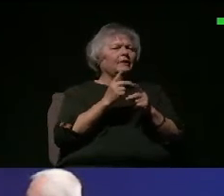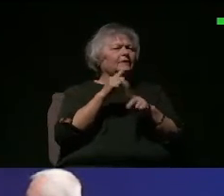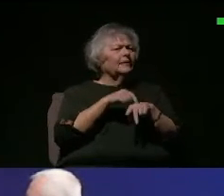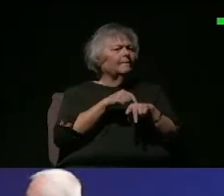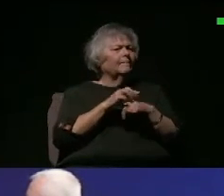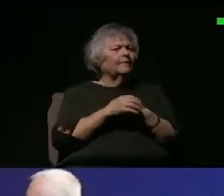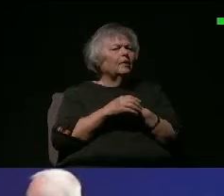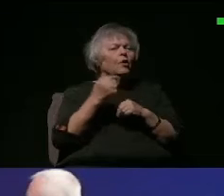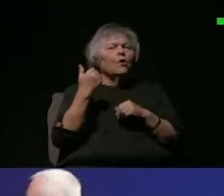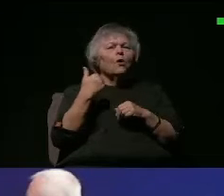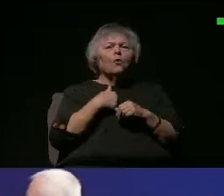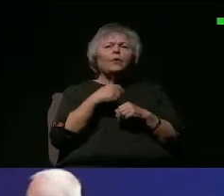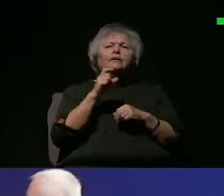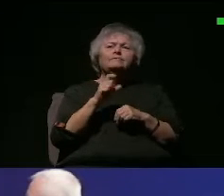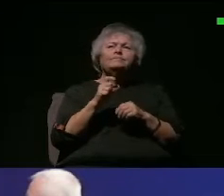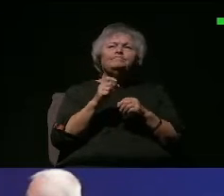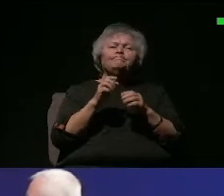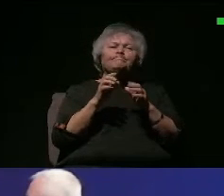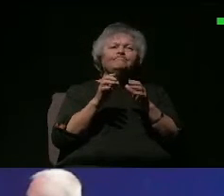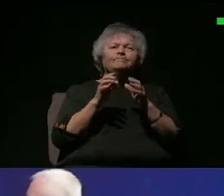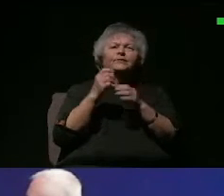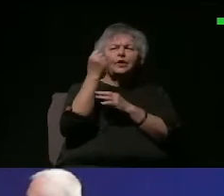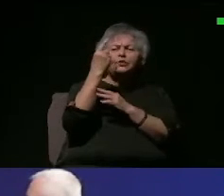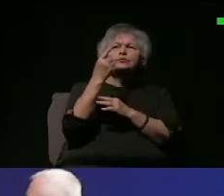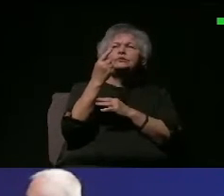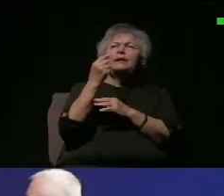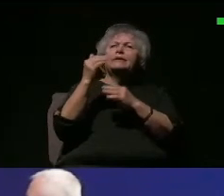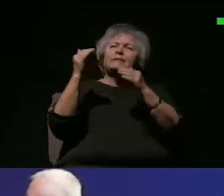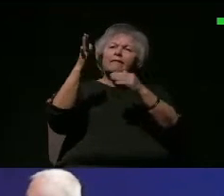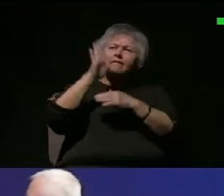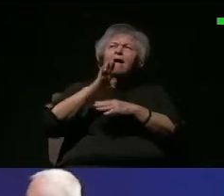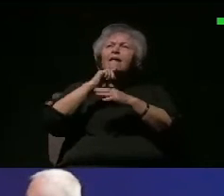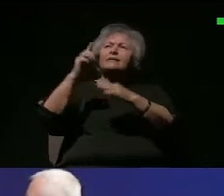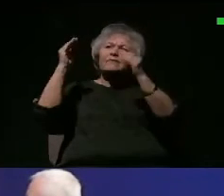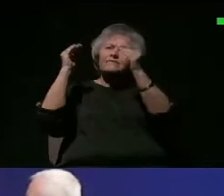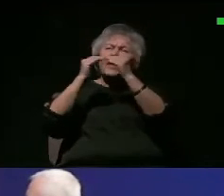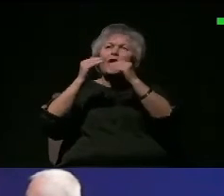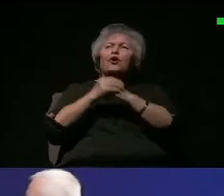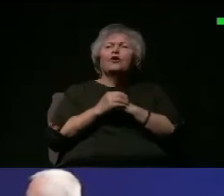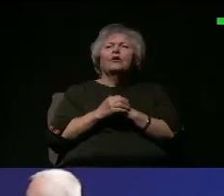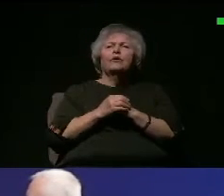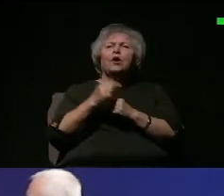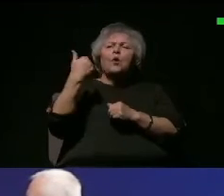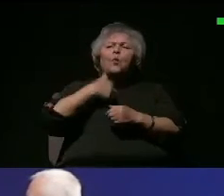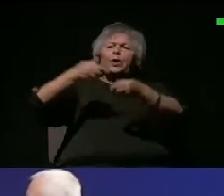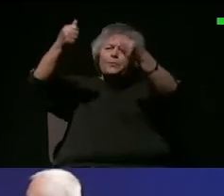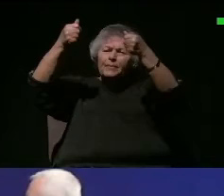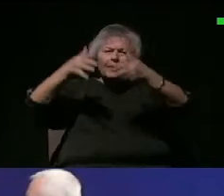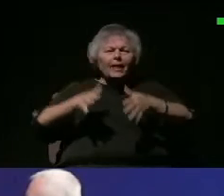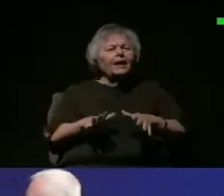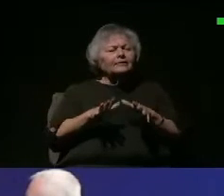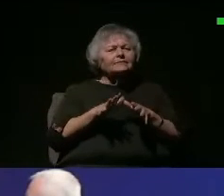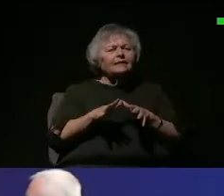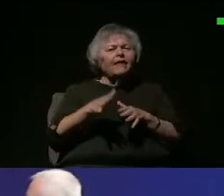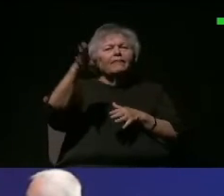to understand that we're doing that because of our lack of understanding. We're blessed that God doesn't give us what